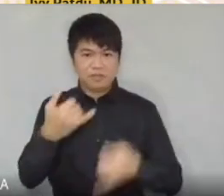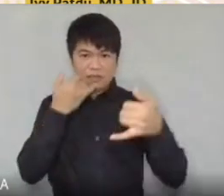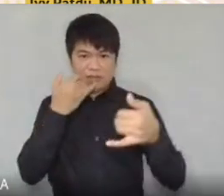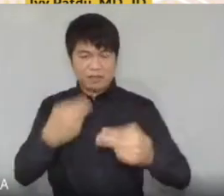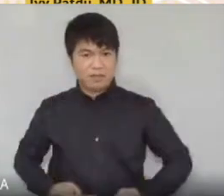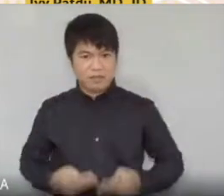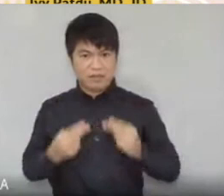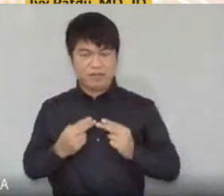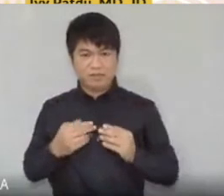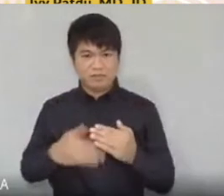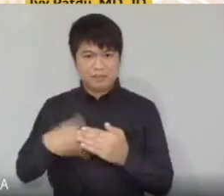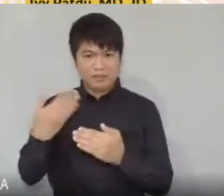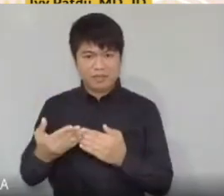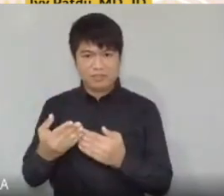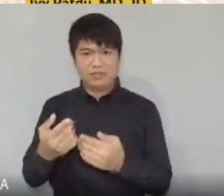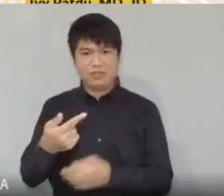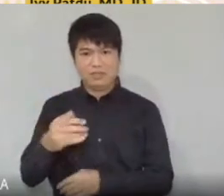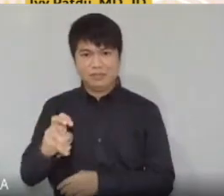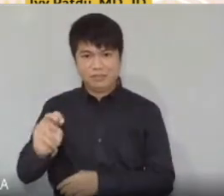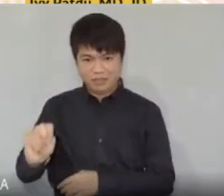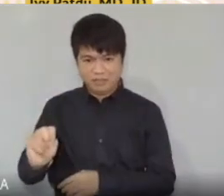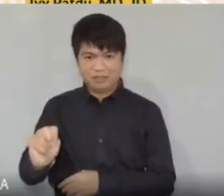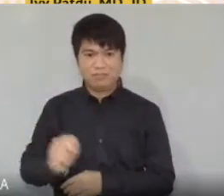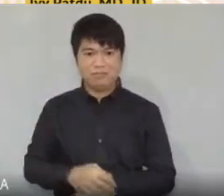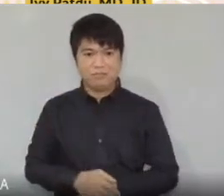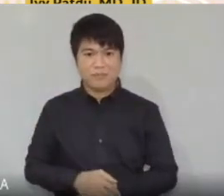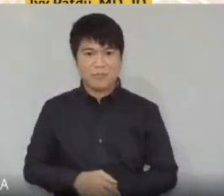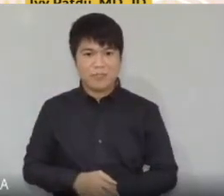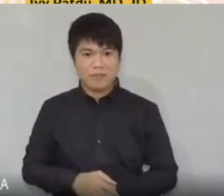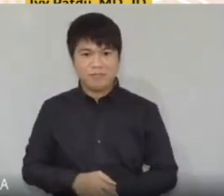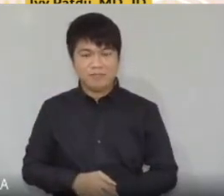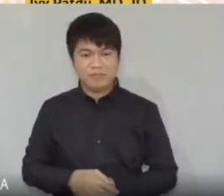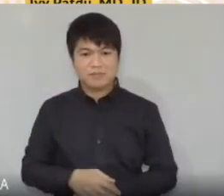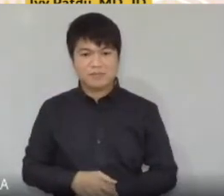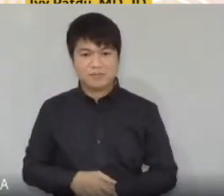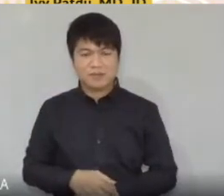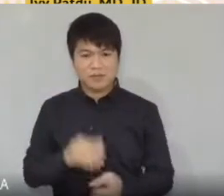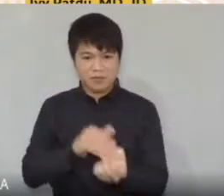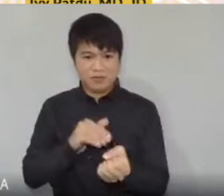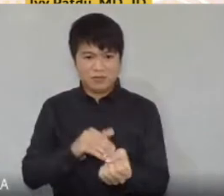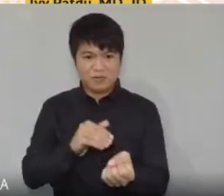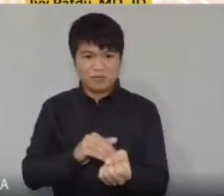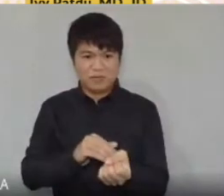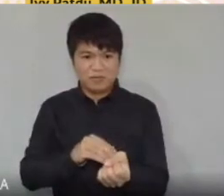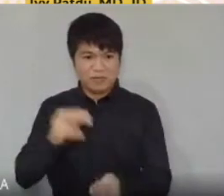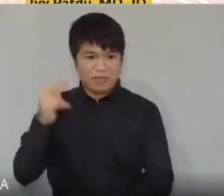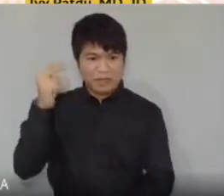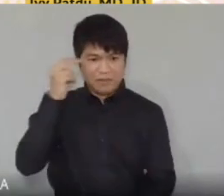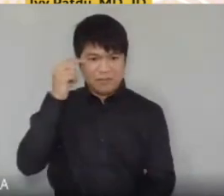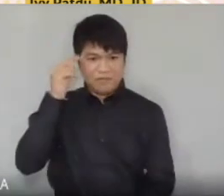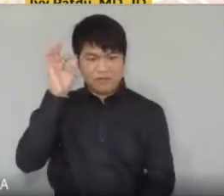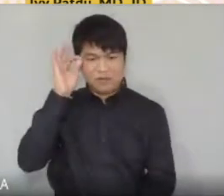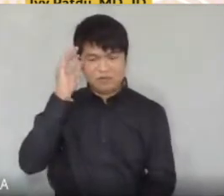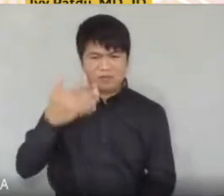our National Teachers Training Center for Health Professions, Dr. Harry Hamoy, our faculty in